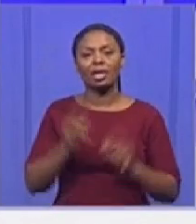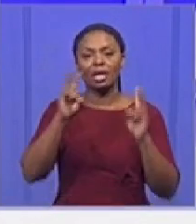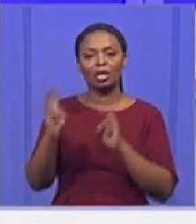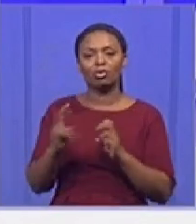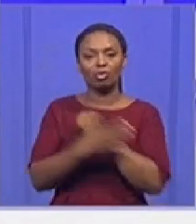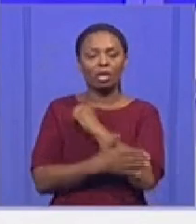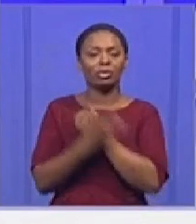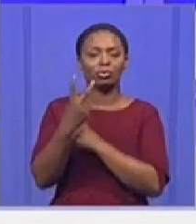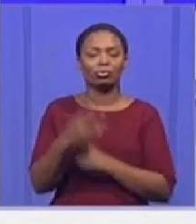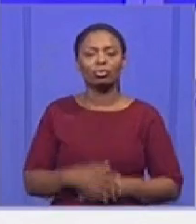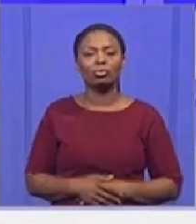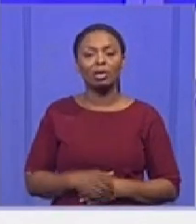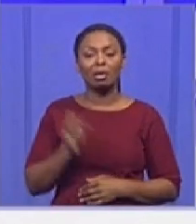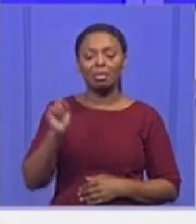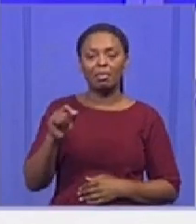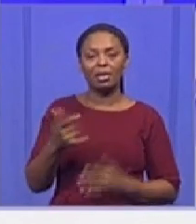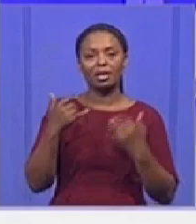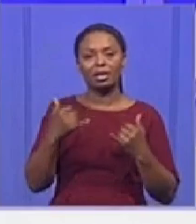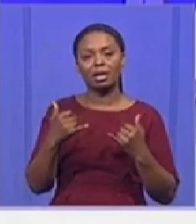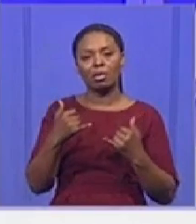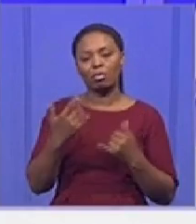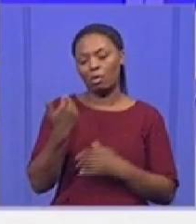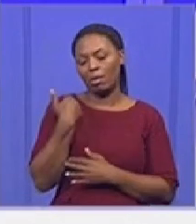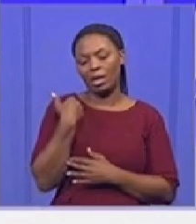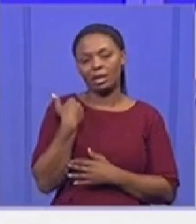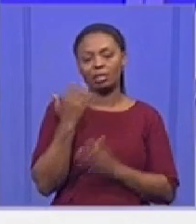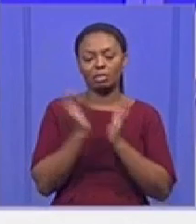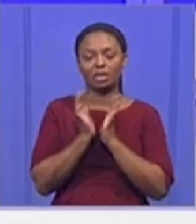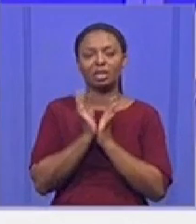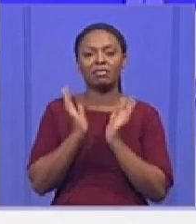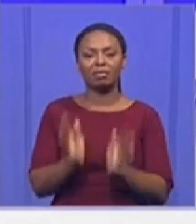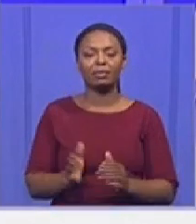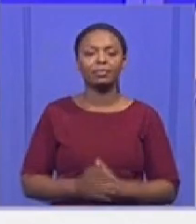dinaga ka bobedi kwa kopanong e neng e tshwerwe maabane.